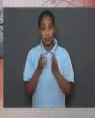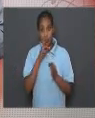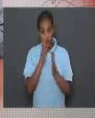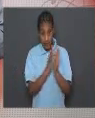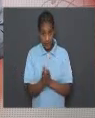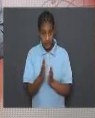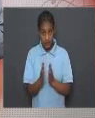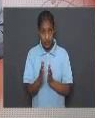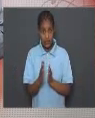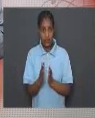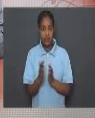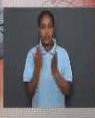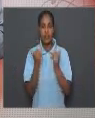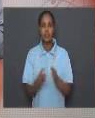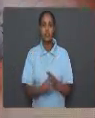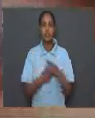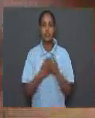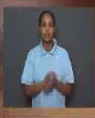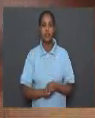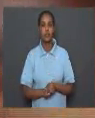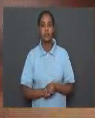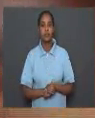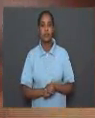are ready, let us begin.